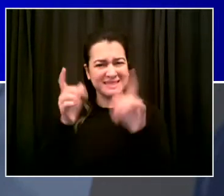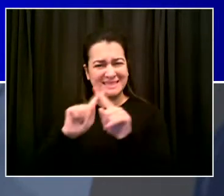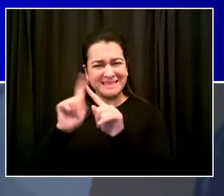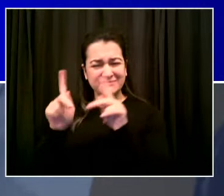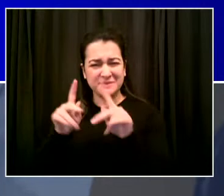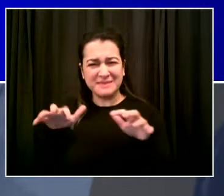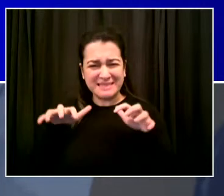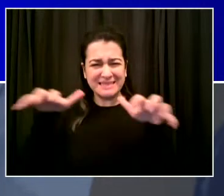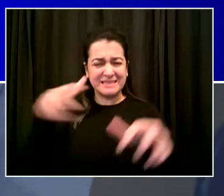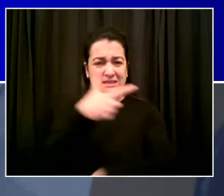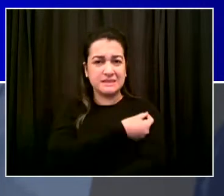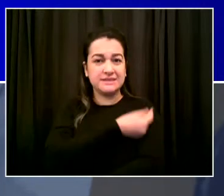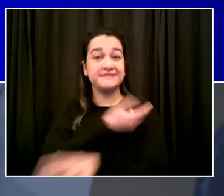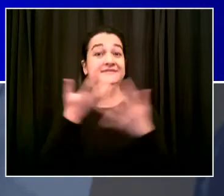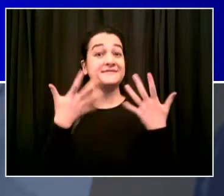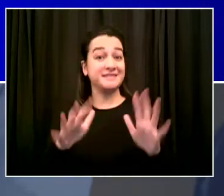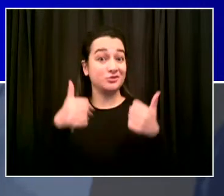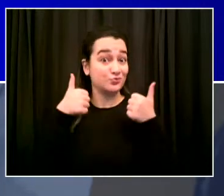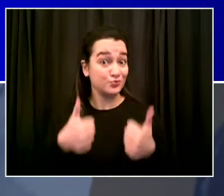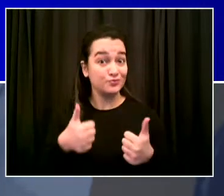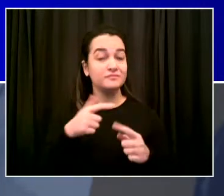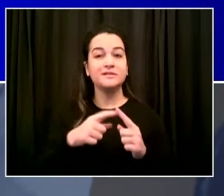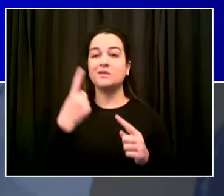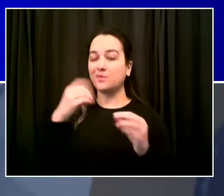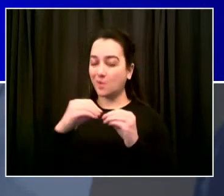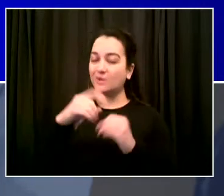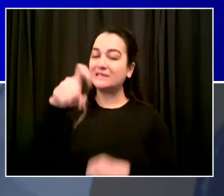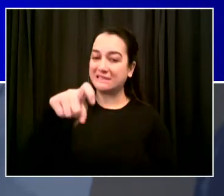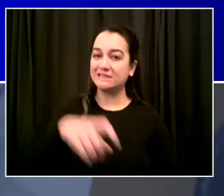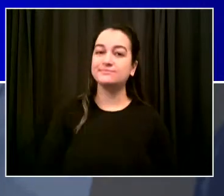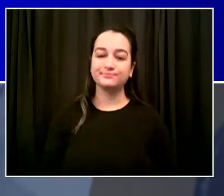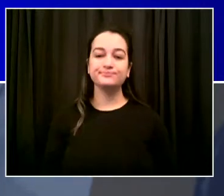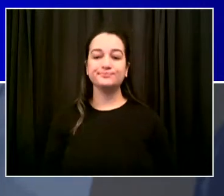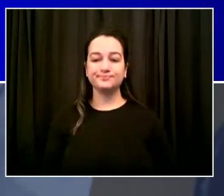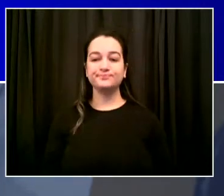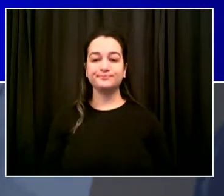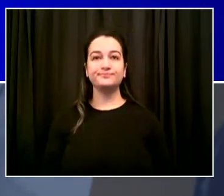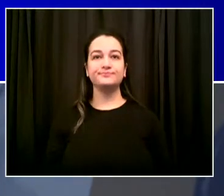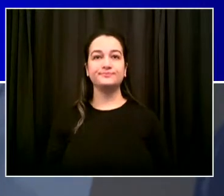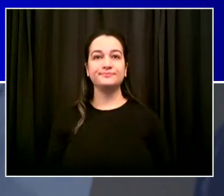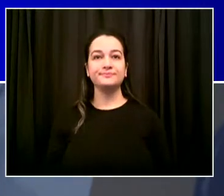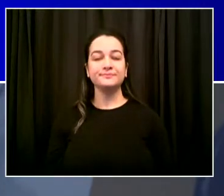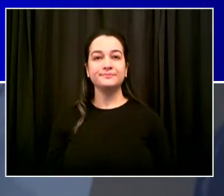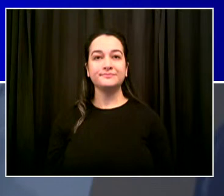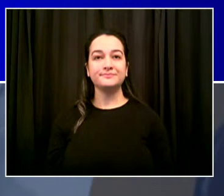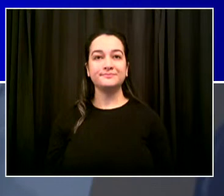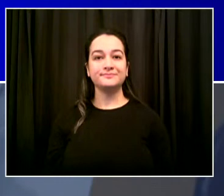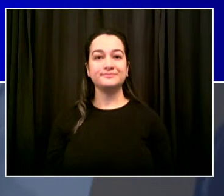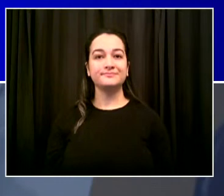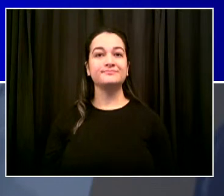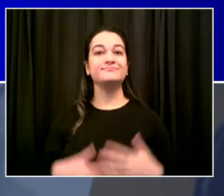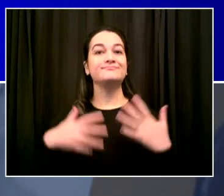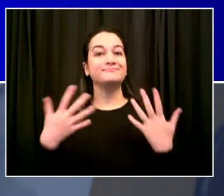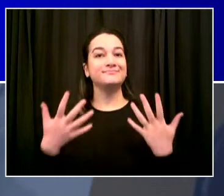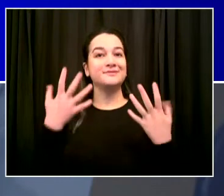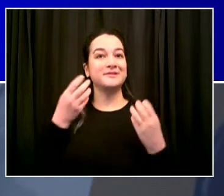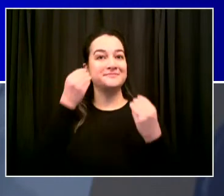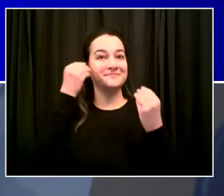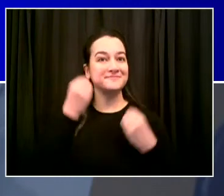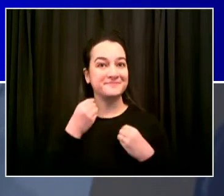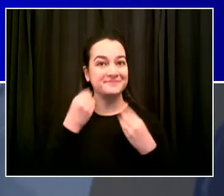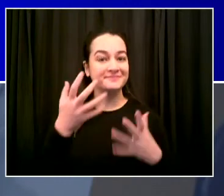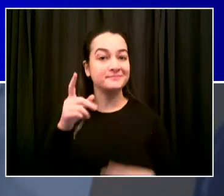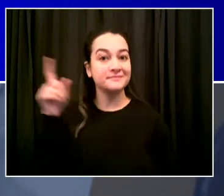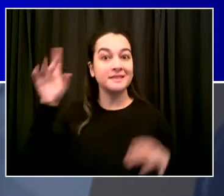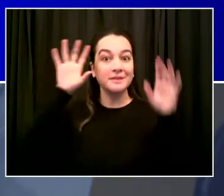5% increase in supply to the states. They continue to find, I really commend the Biden administration, they're finding every way they